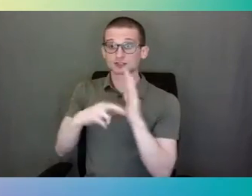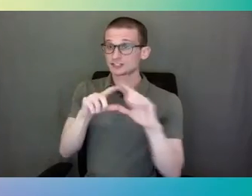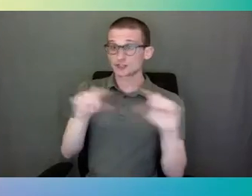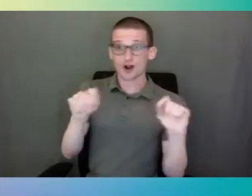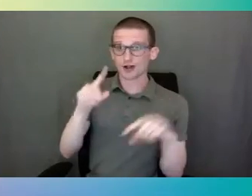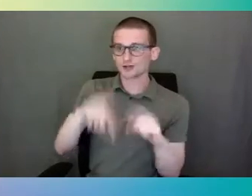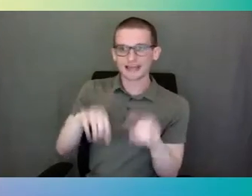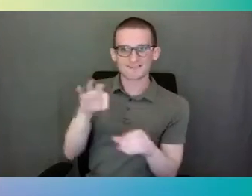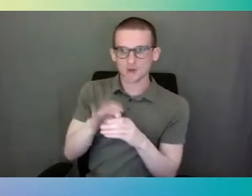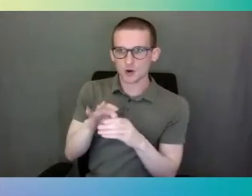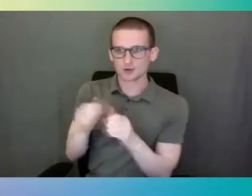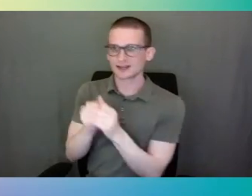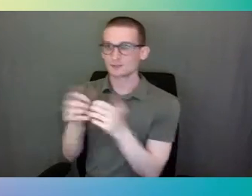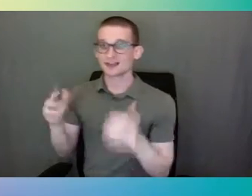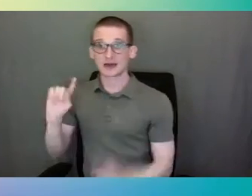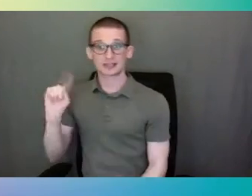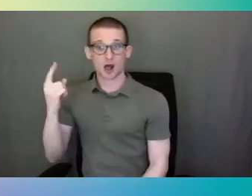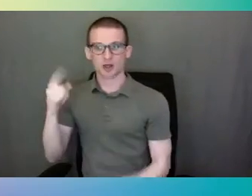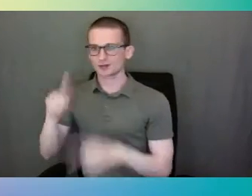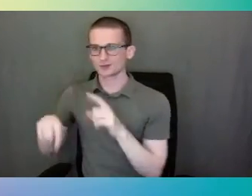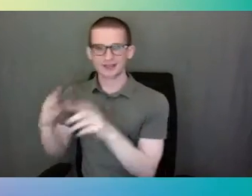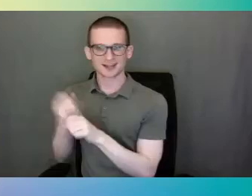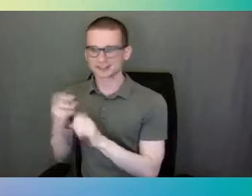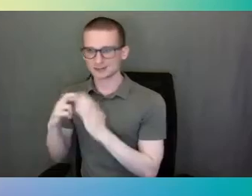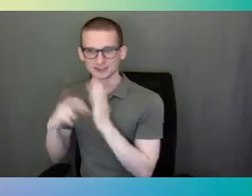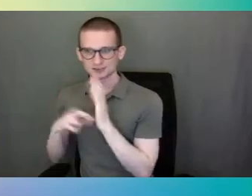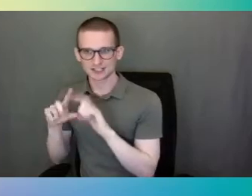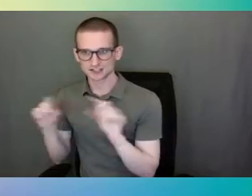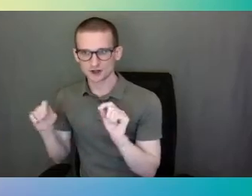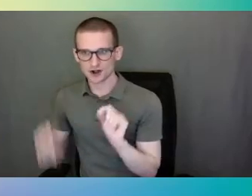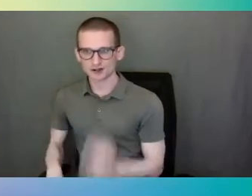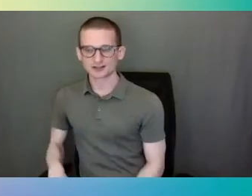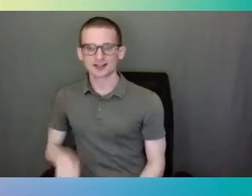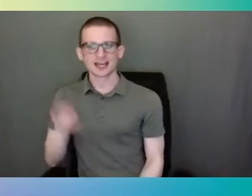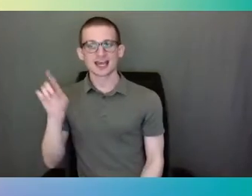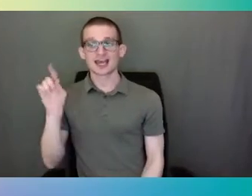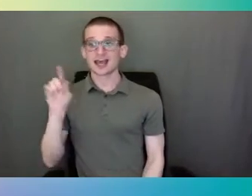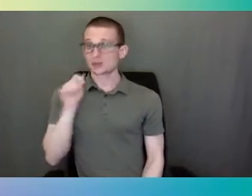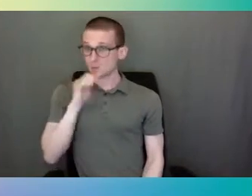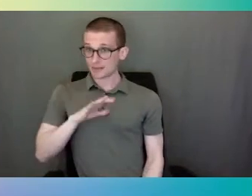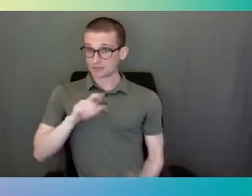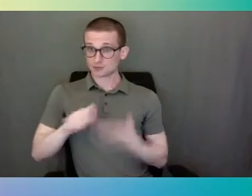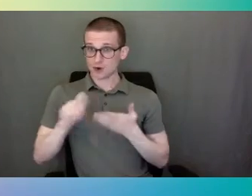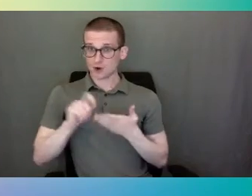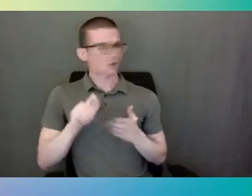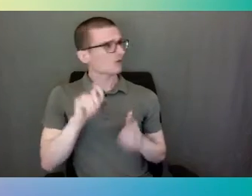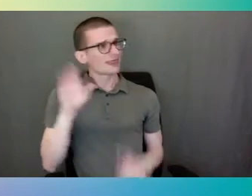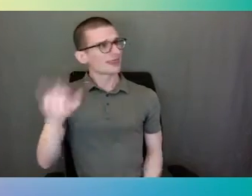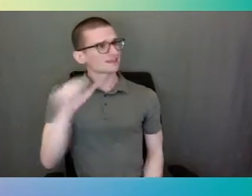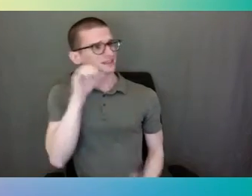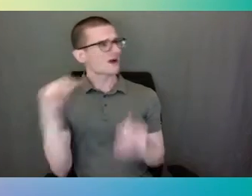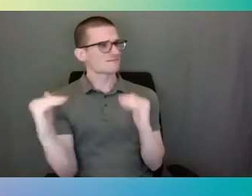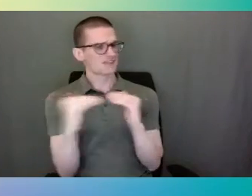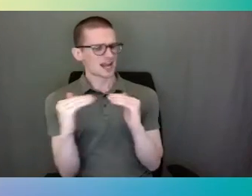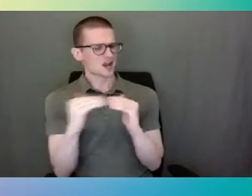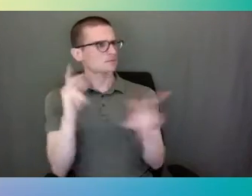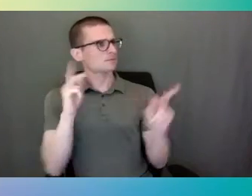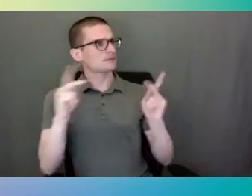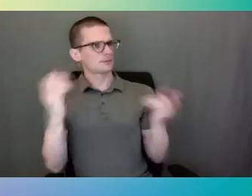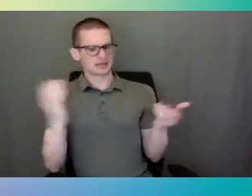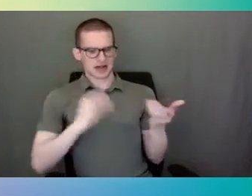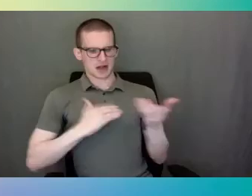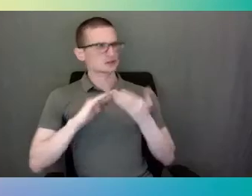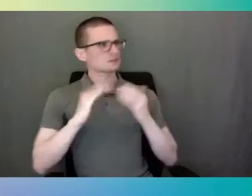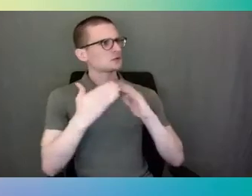the registration card. And she said, Dr. Weigel, that's not fair. That's not right, because we have poor people in our community who can't